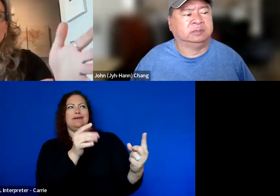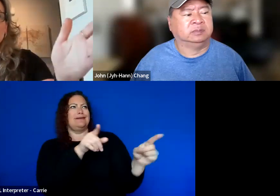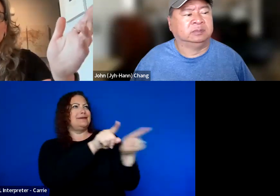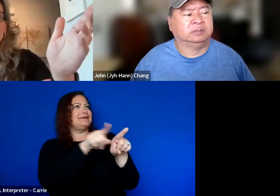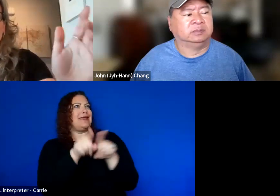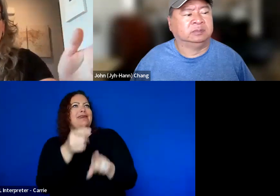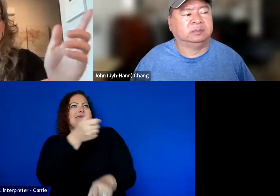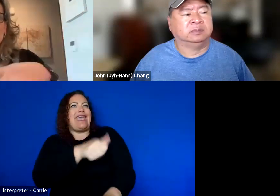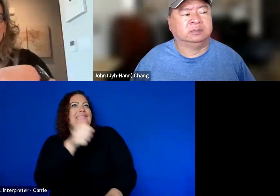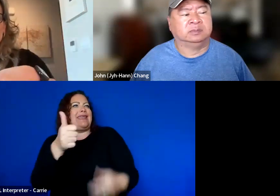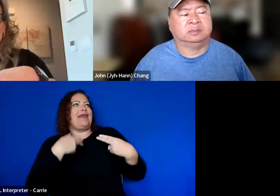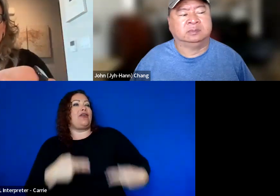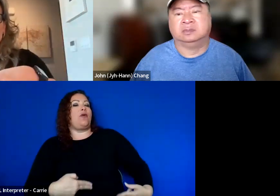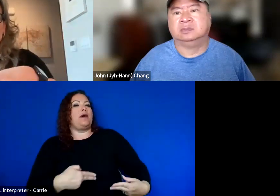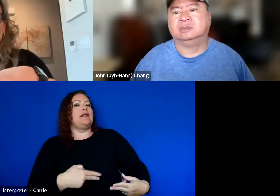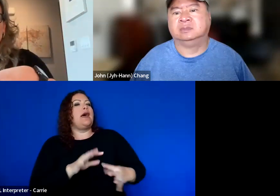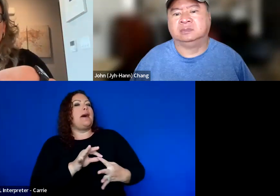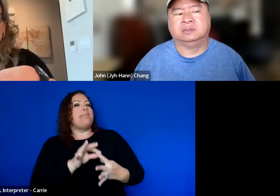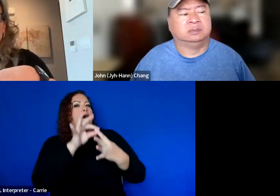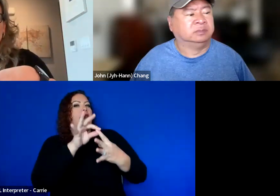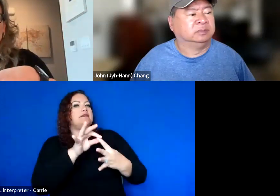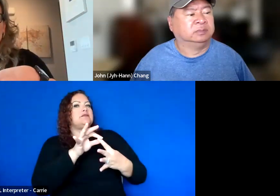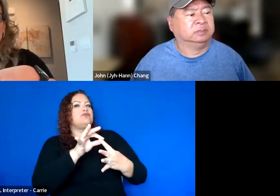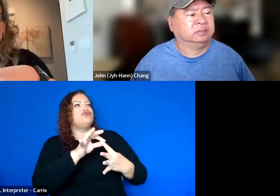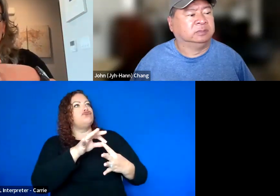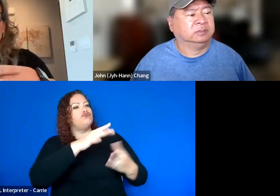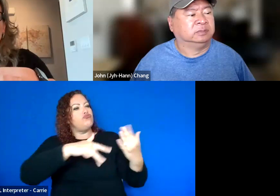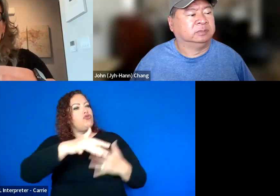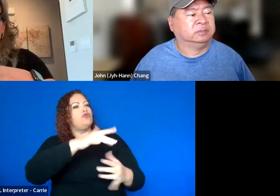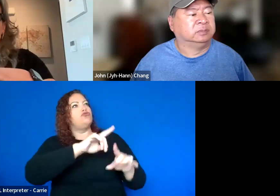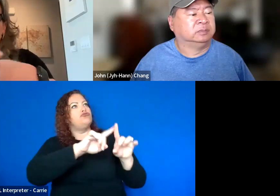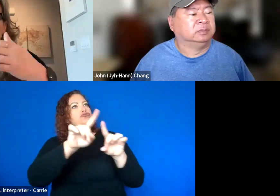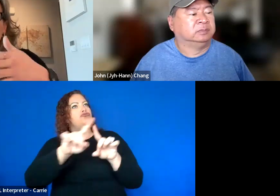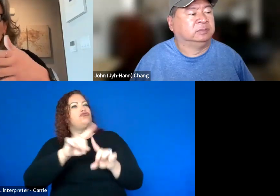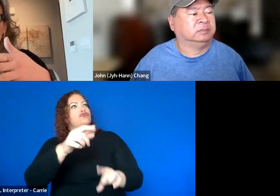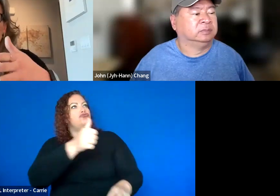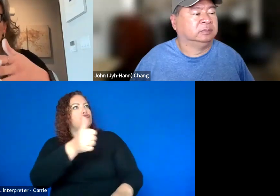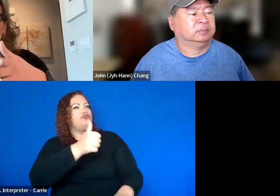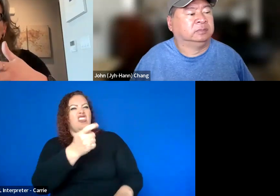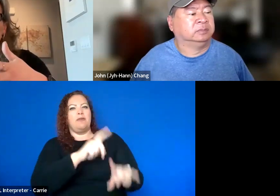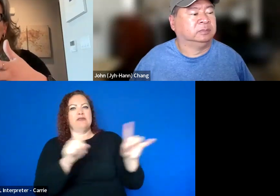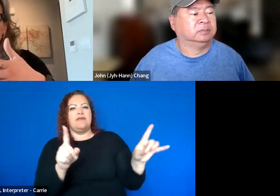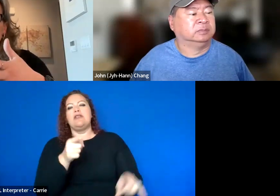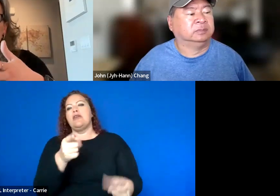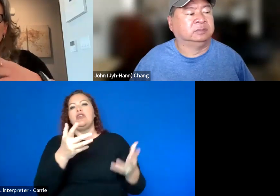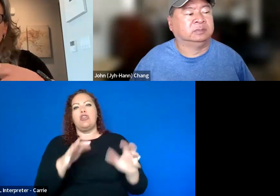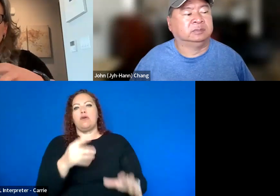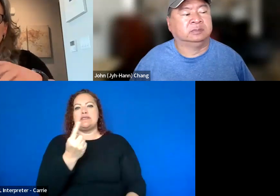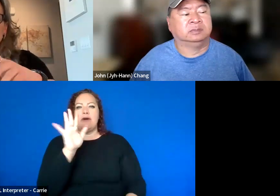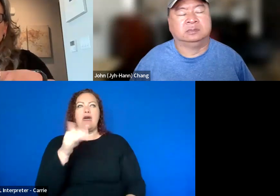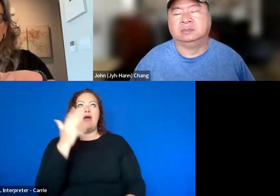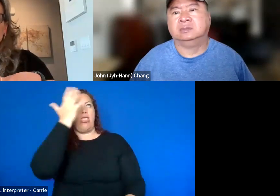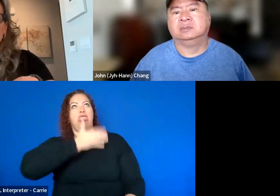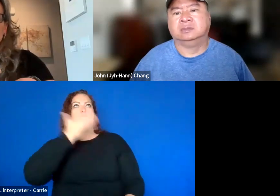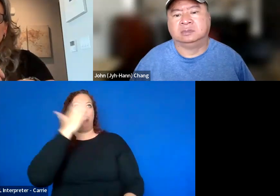human, but who gets around a little differently. You don't want somebody who's oblivious to all of the problems inherent